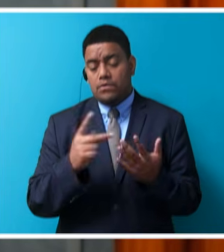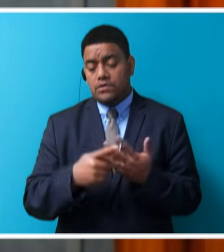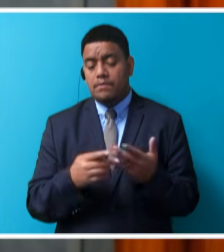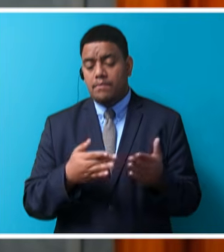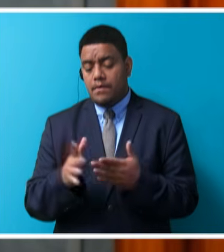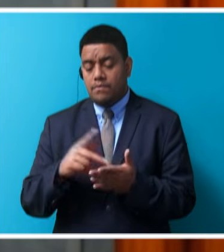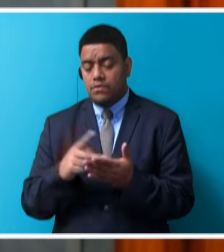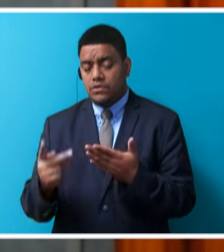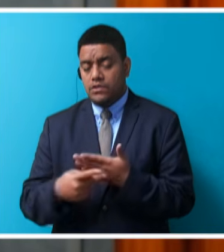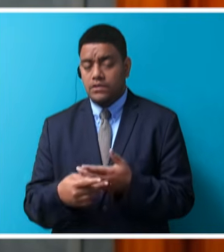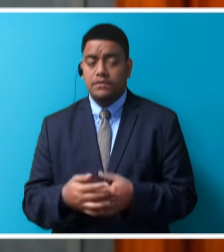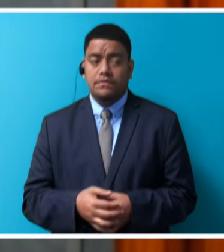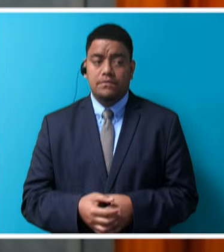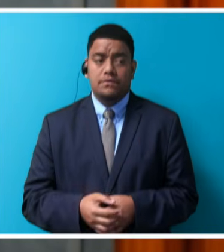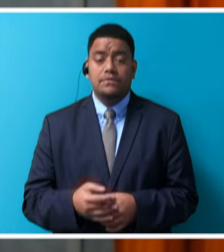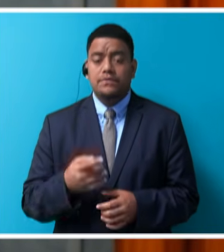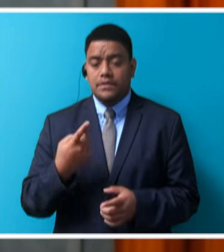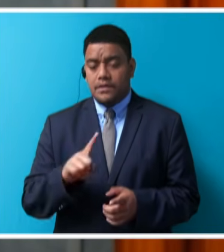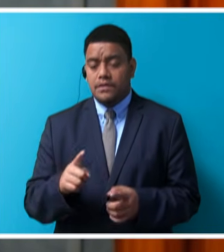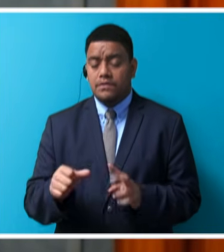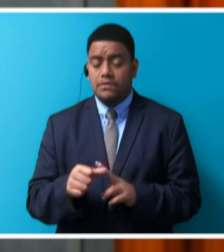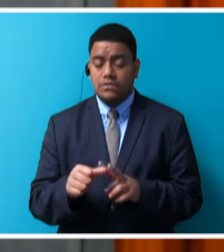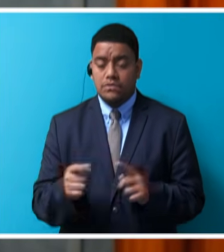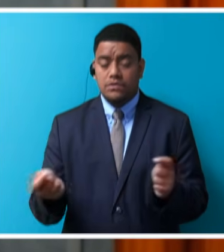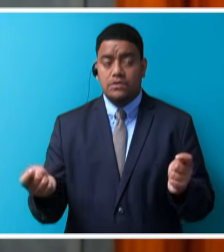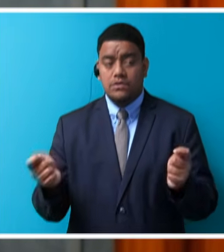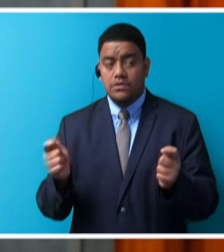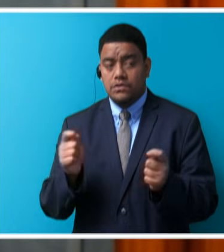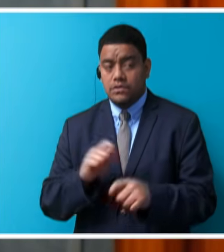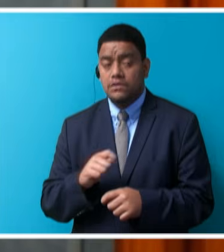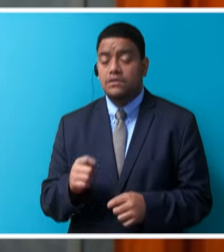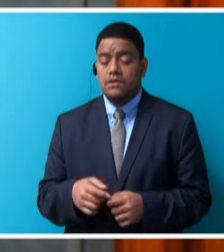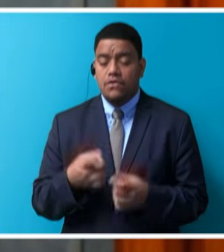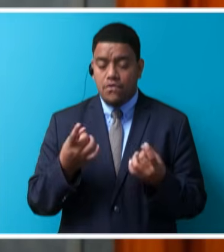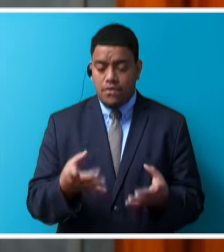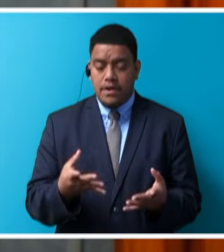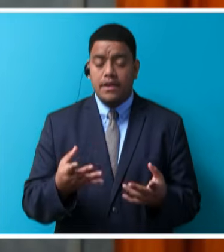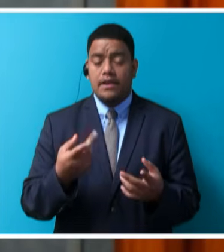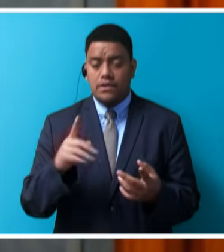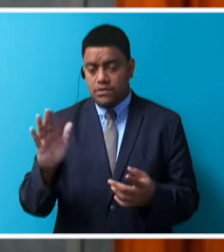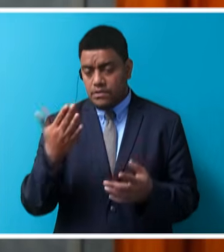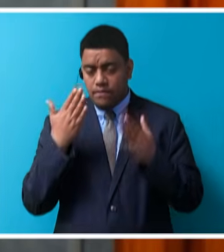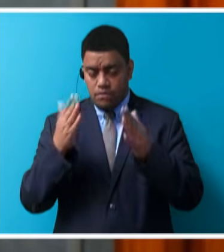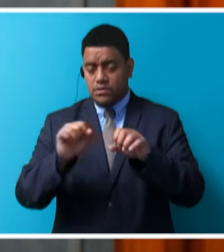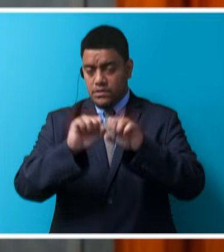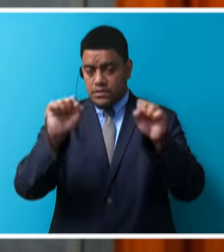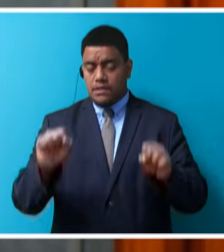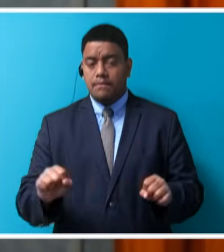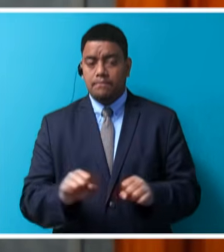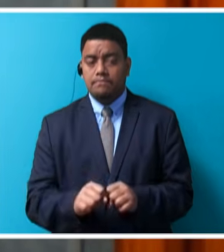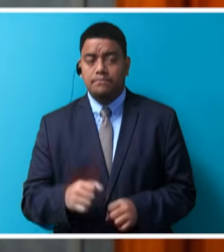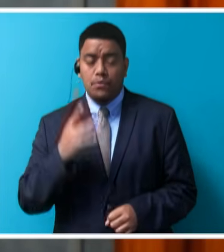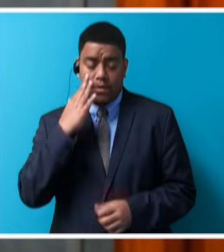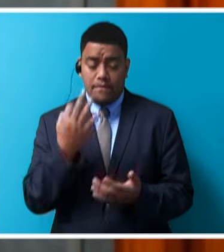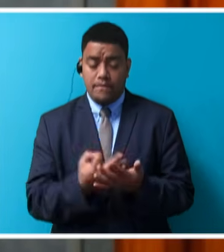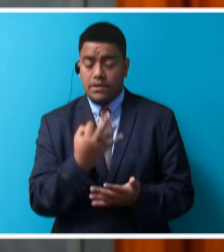project-by-project interventions towards an integrated, place-based, and results-focused system. During the